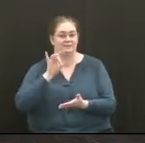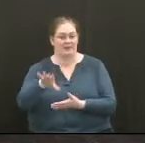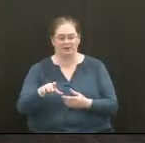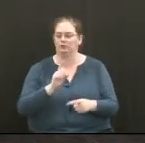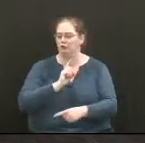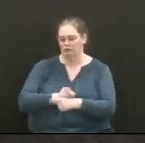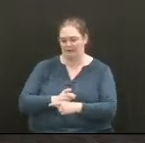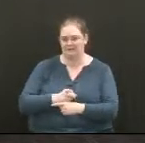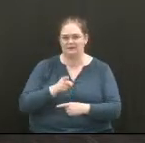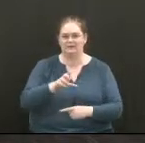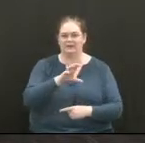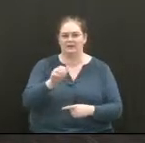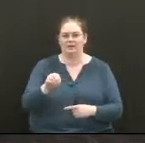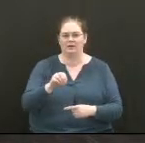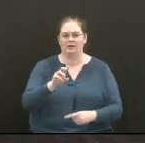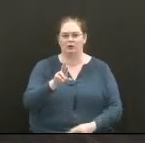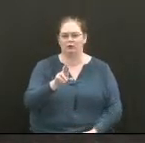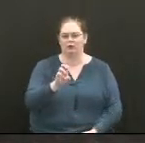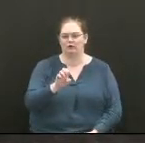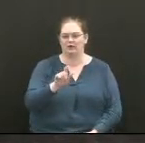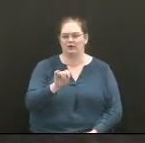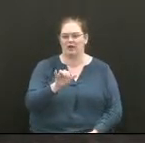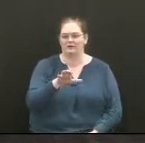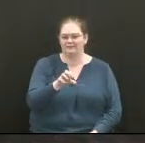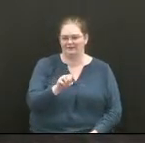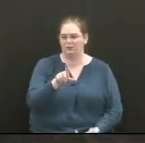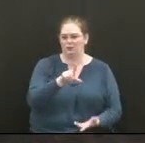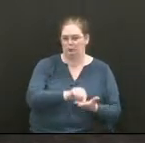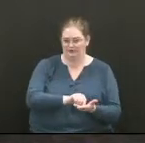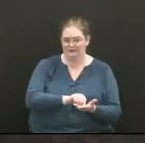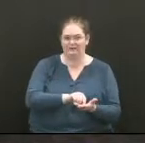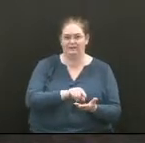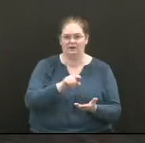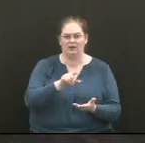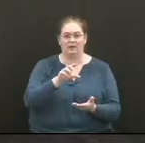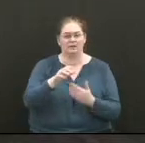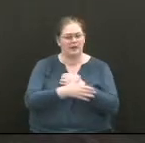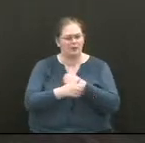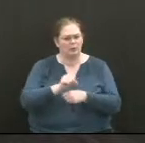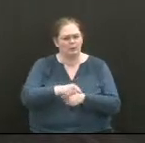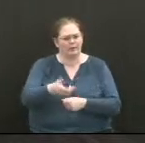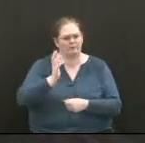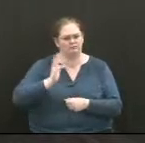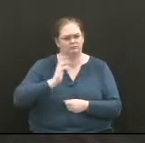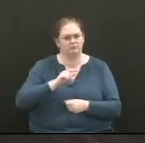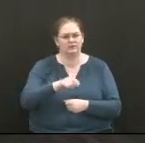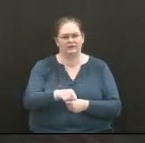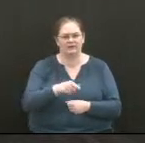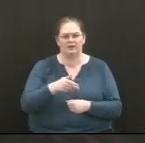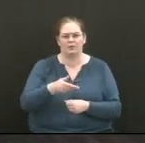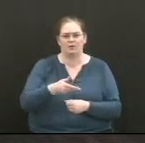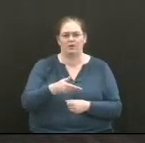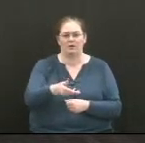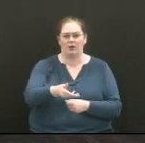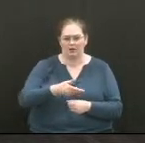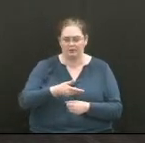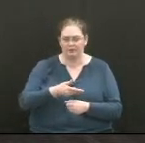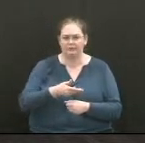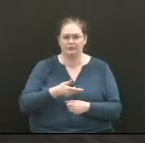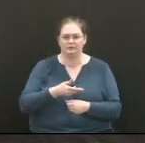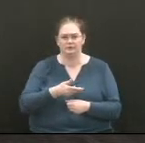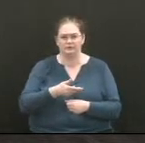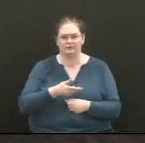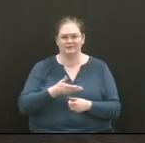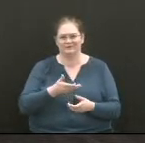correct, Commissioner. That company's name was Reliance, and the county had worked with them in the past. They were hired kind